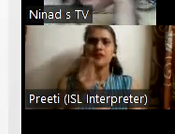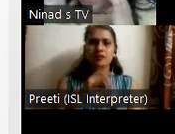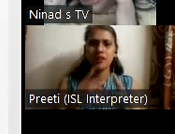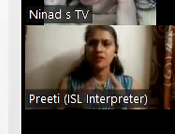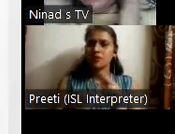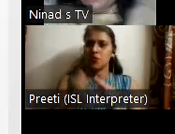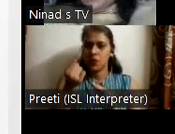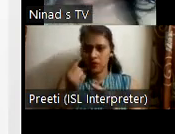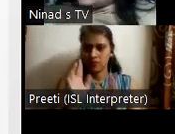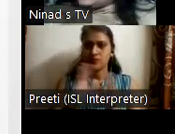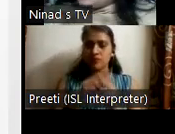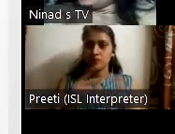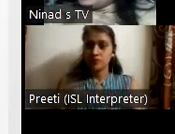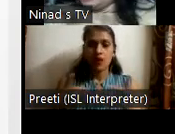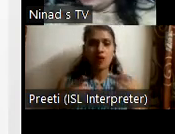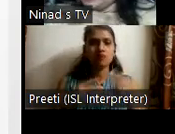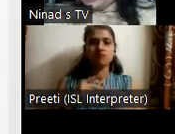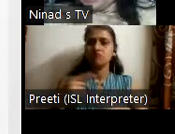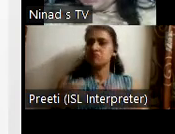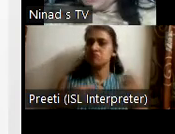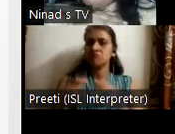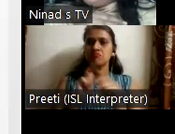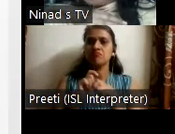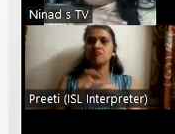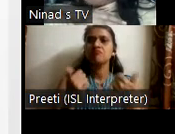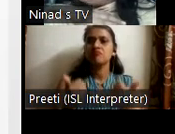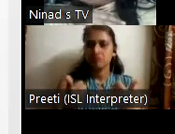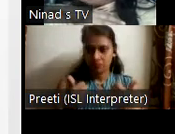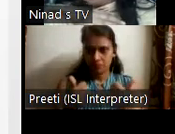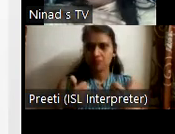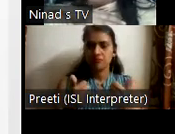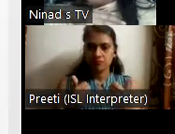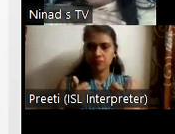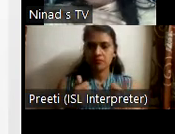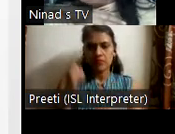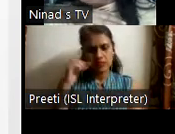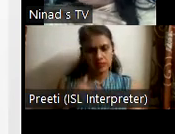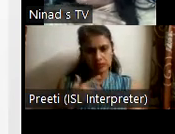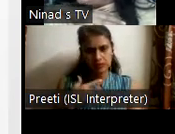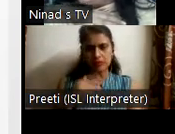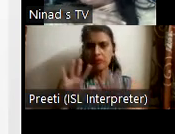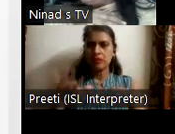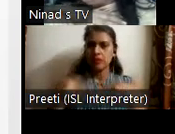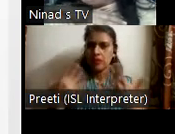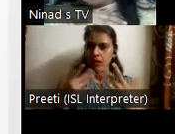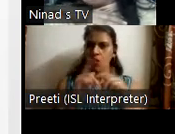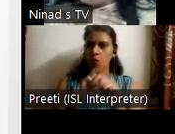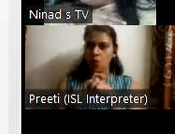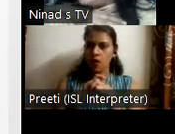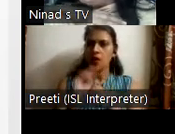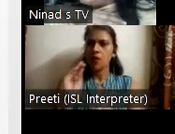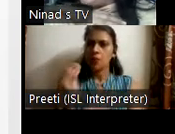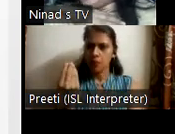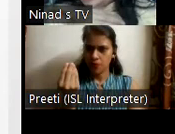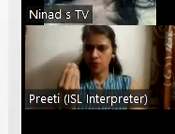increase, and it will affect your business. So better to maintain 10 hours of work so that they are able to, or 8